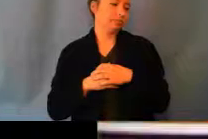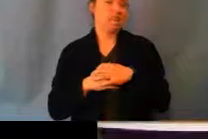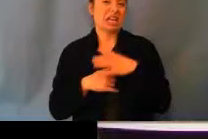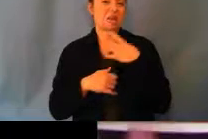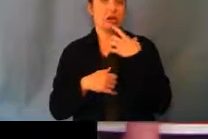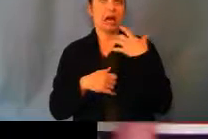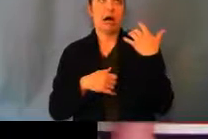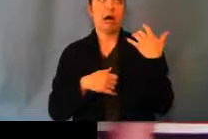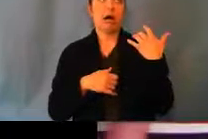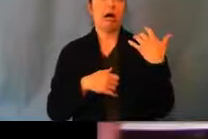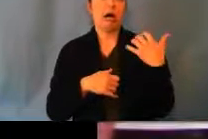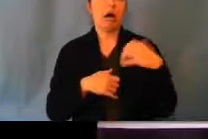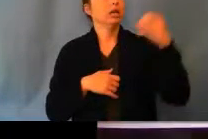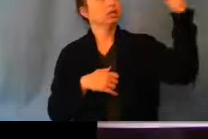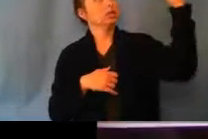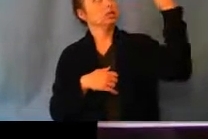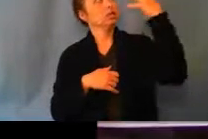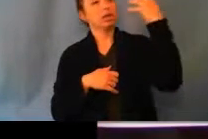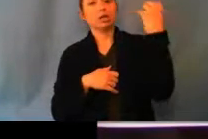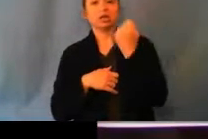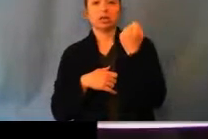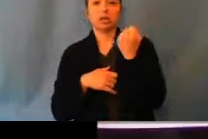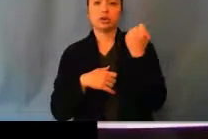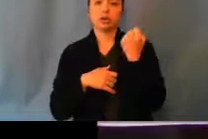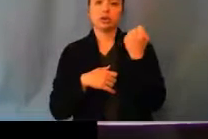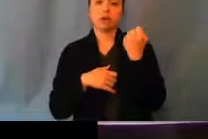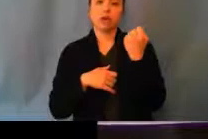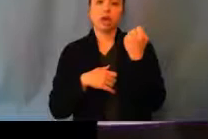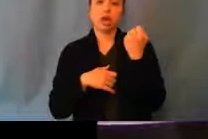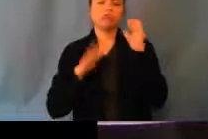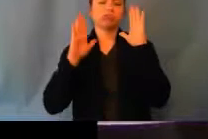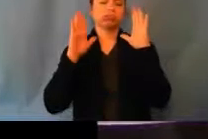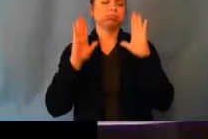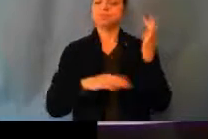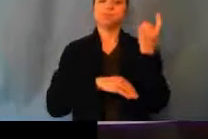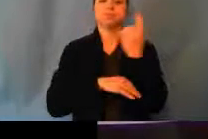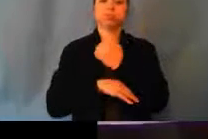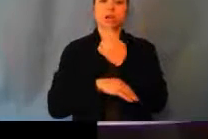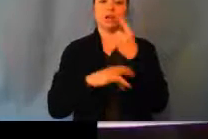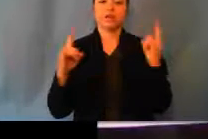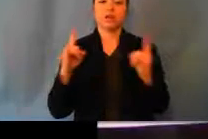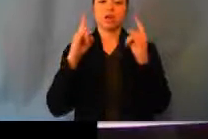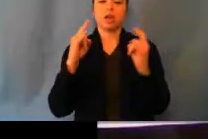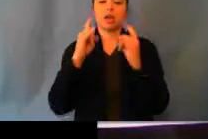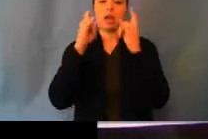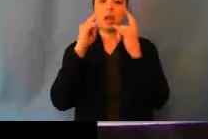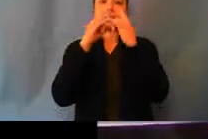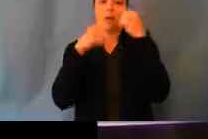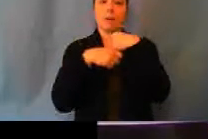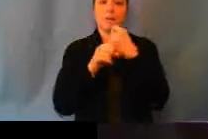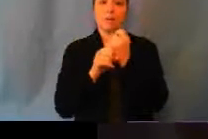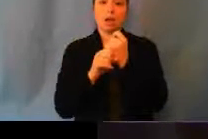It was a hot and sunny Saturday. A super day for a sandcastle contest.